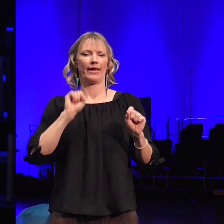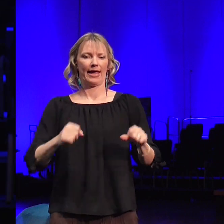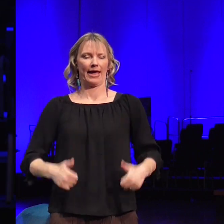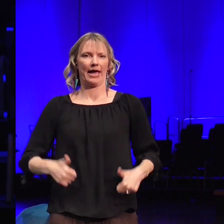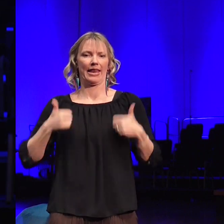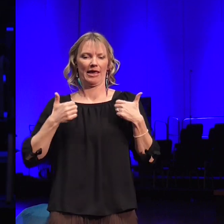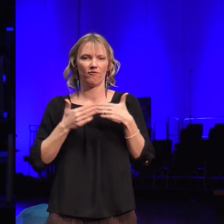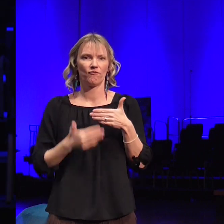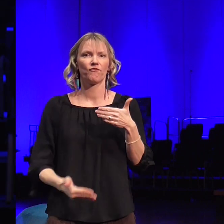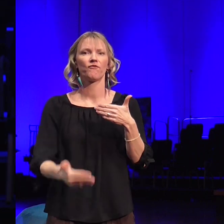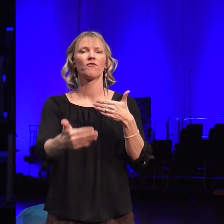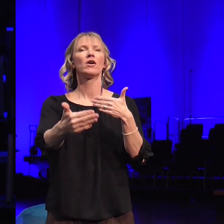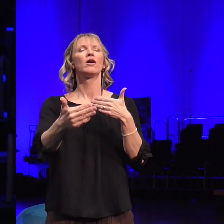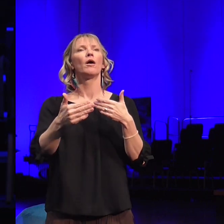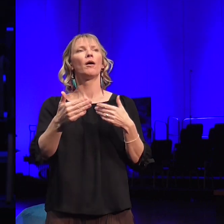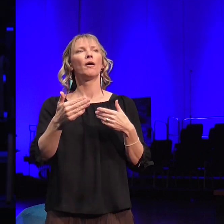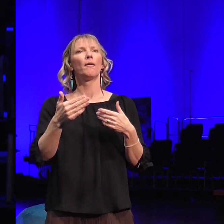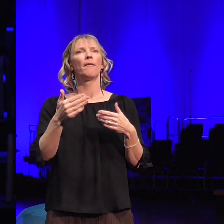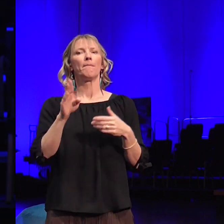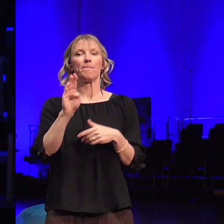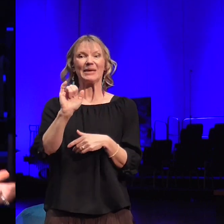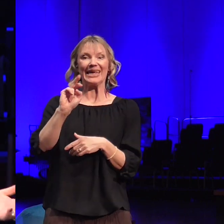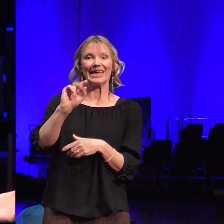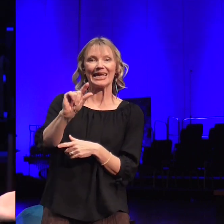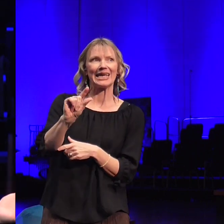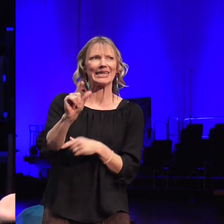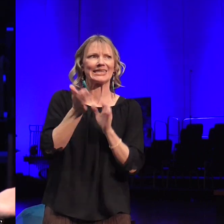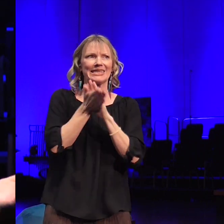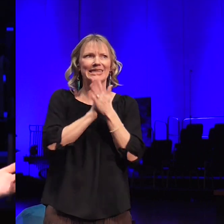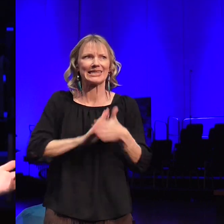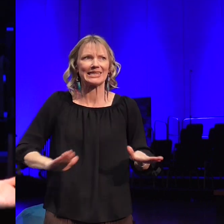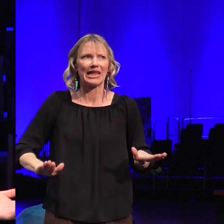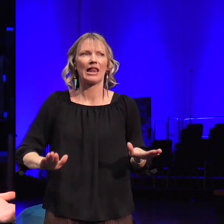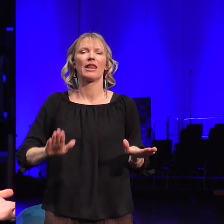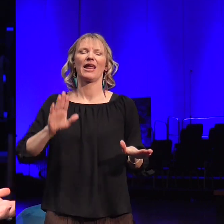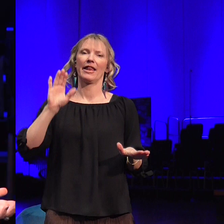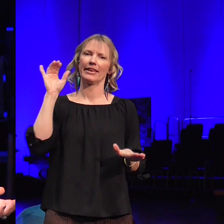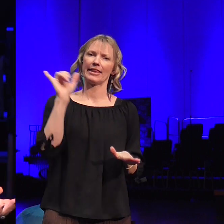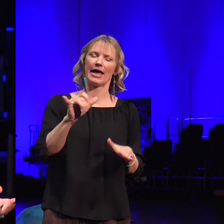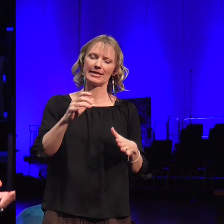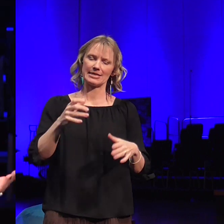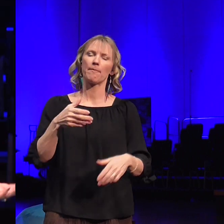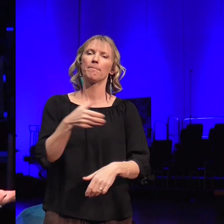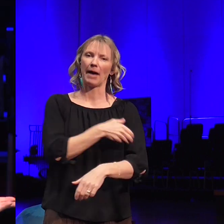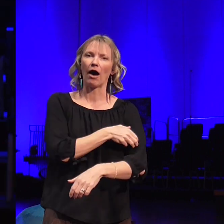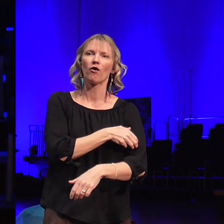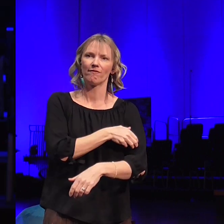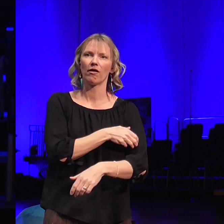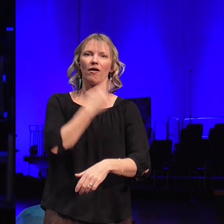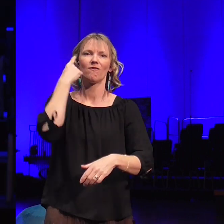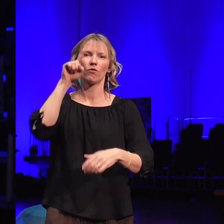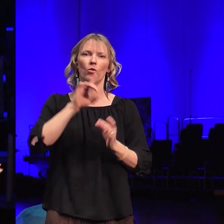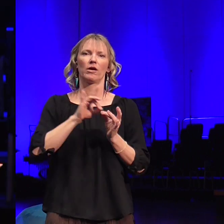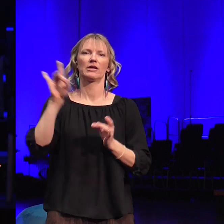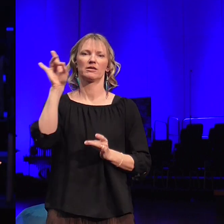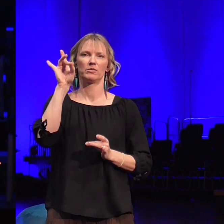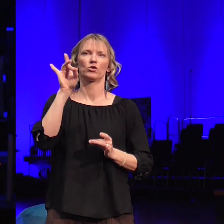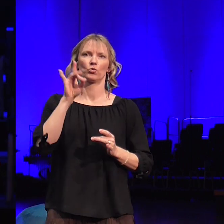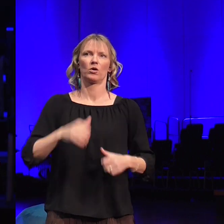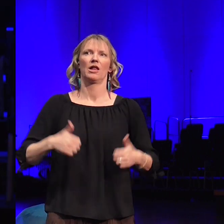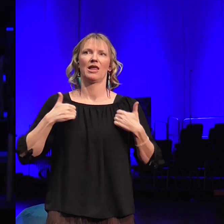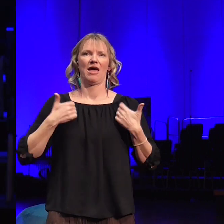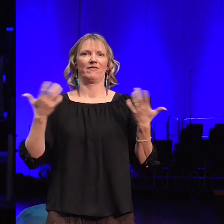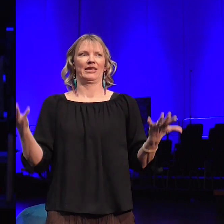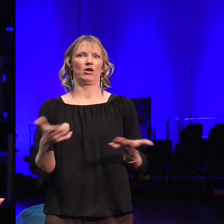And so being still is a powerful, powerful thing for the spiritual life, walking on this